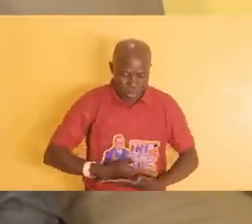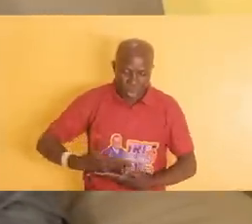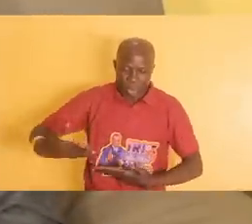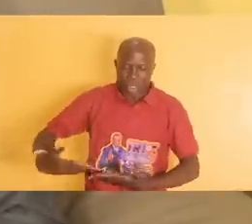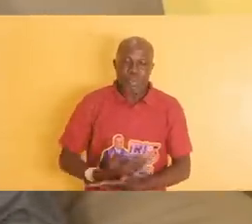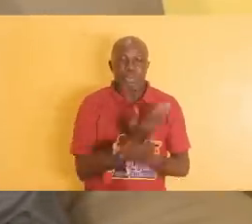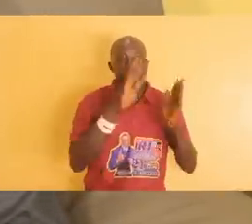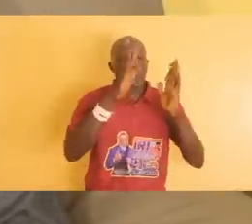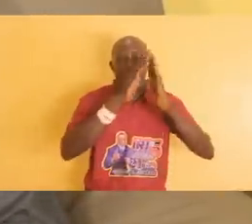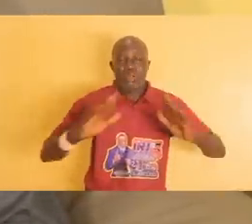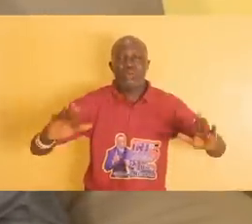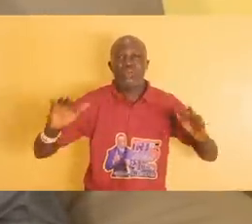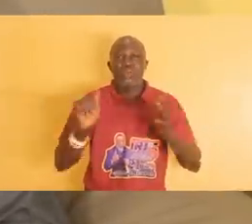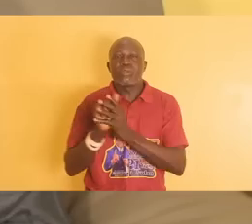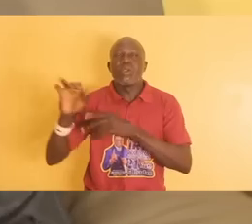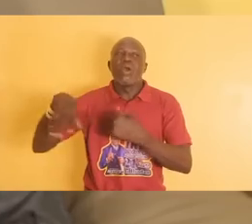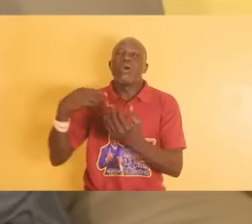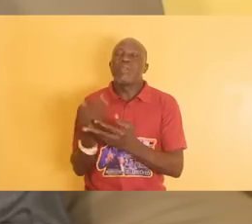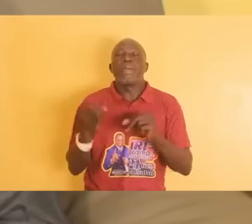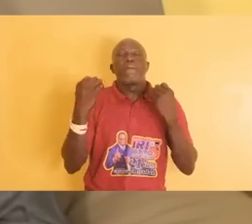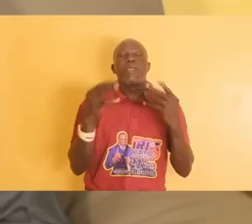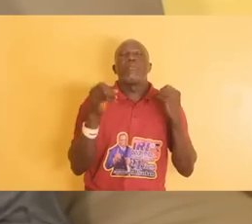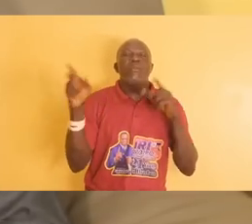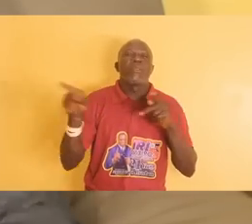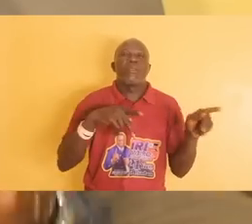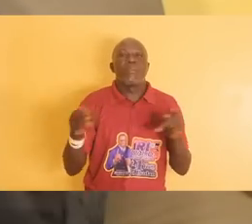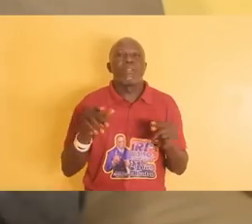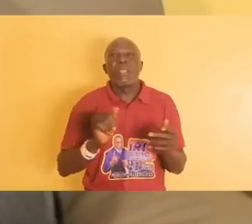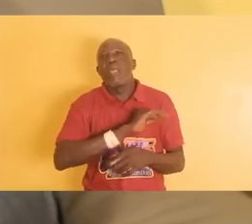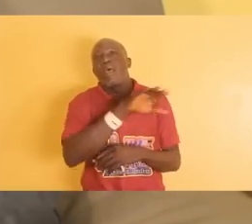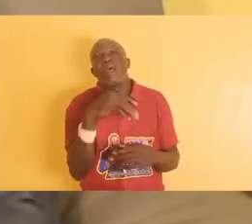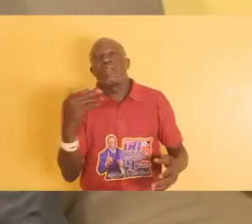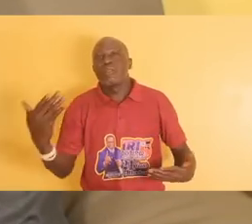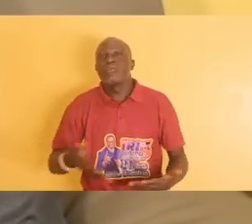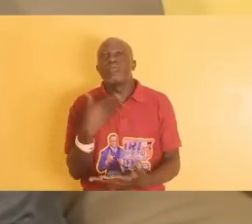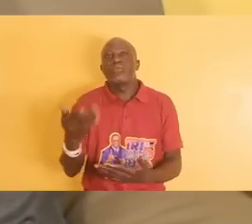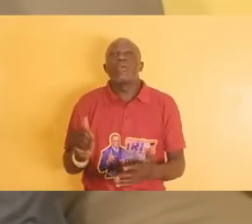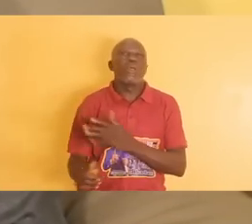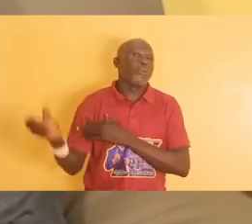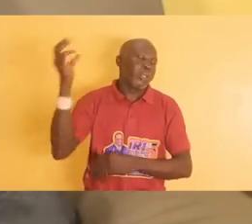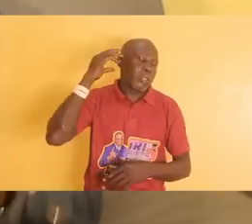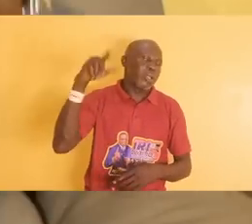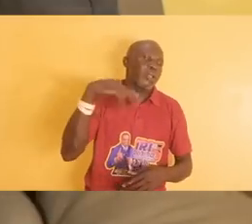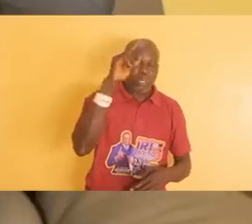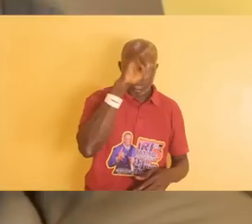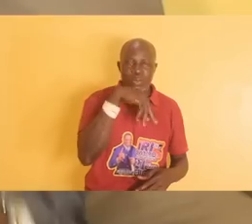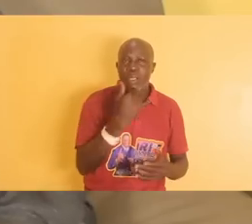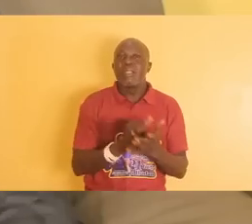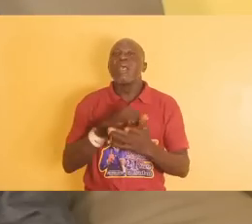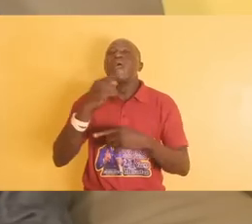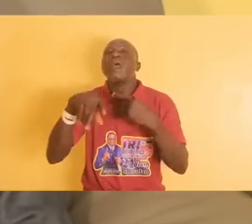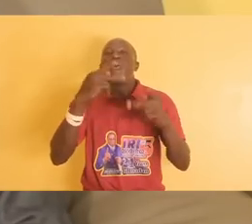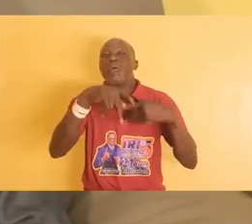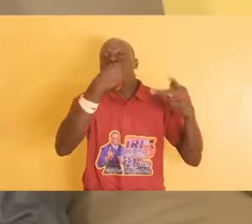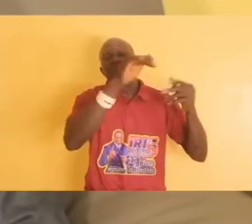birth today. You that drink out for me. Ati oniruuru inawo. And diverse. Ati dayo. Celebration to for joy.